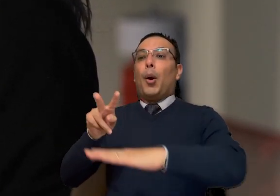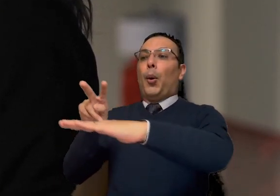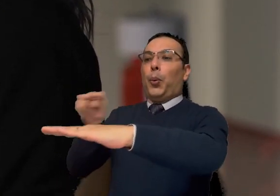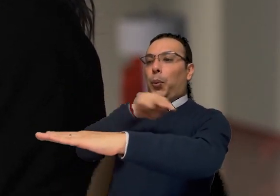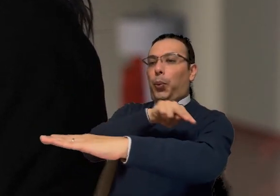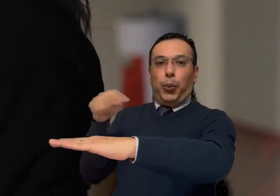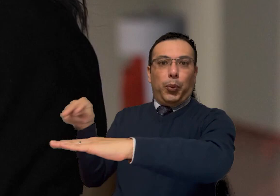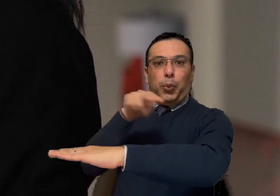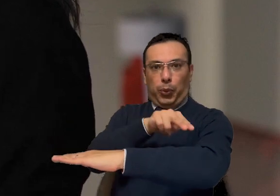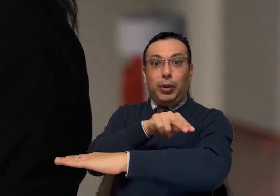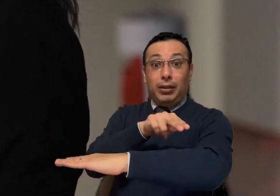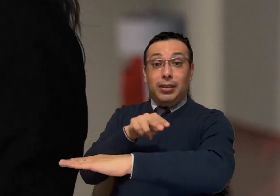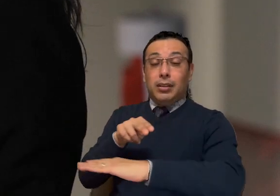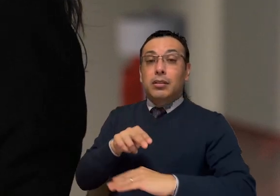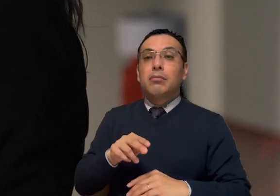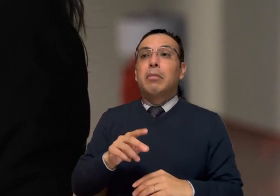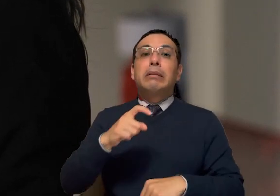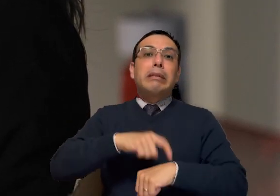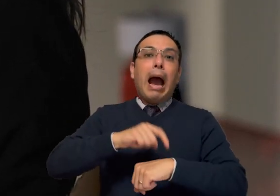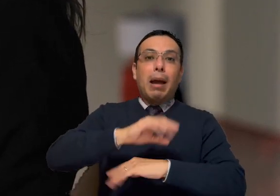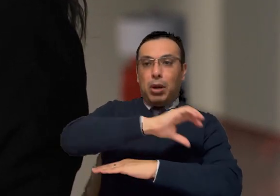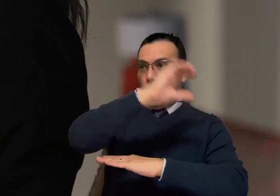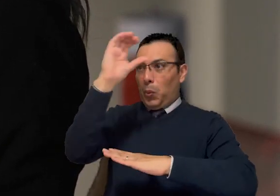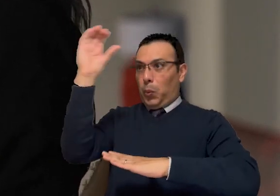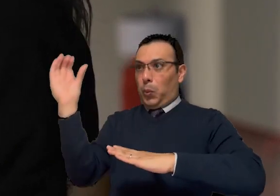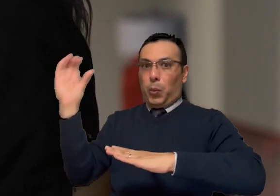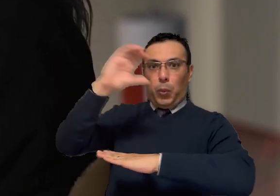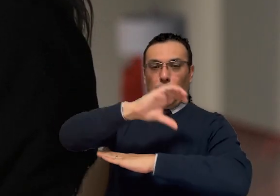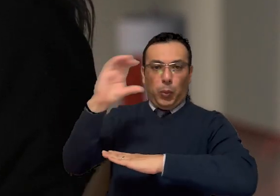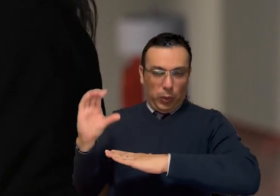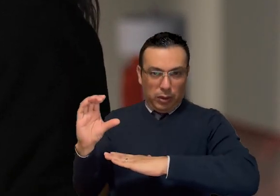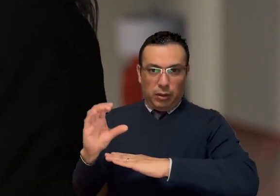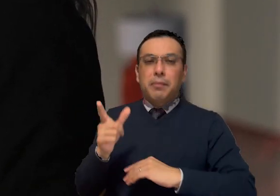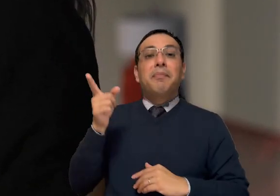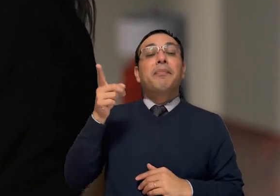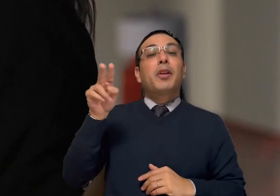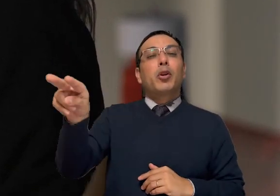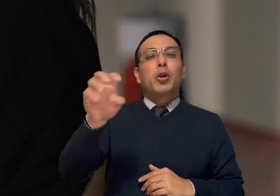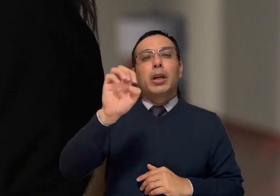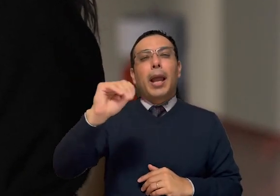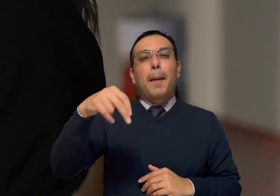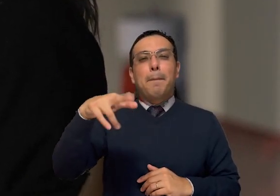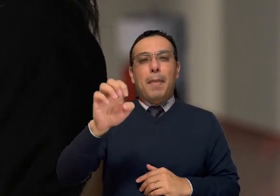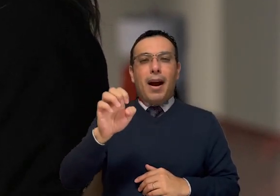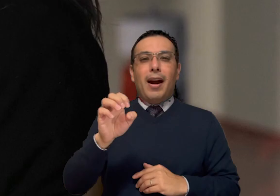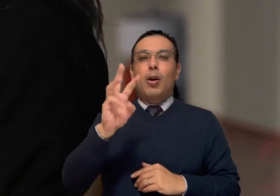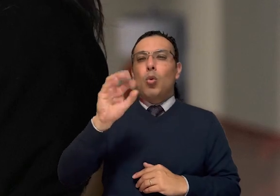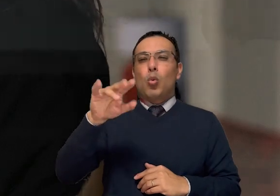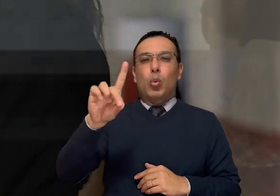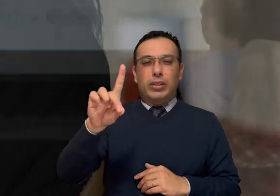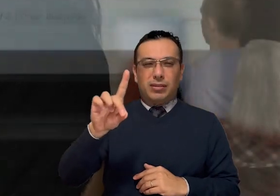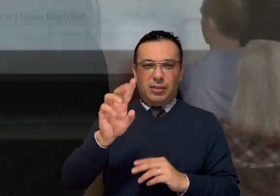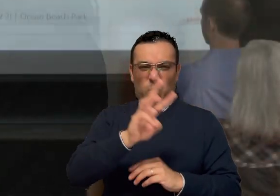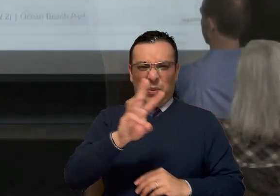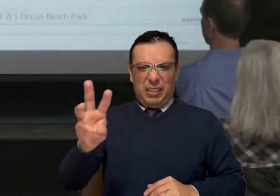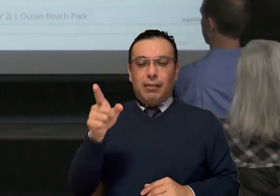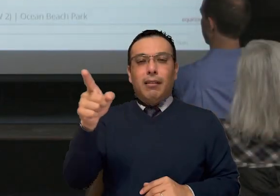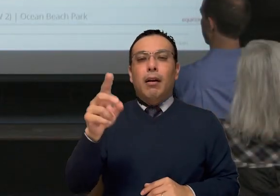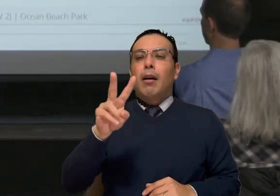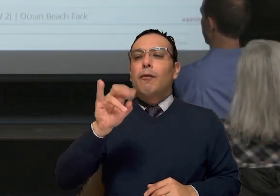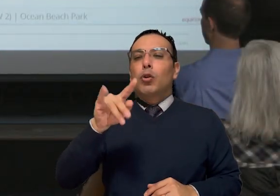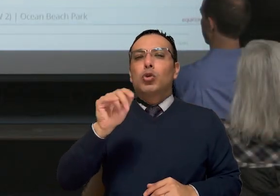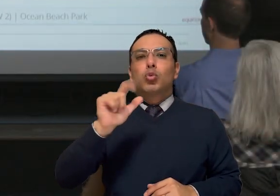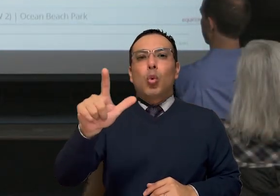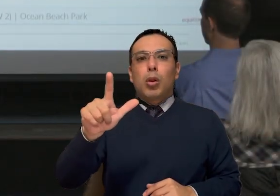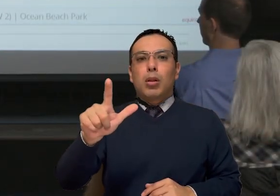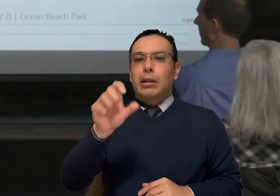and throughout different times of the day. It is on the Empire Wind website in the virtual simulation hall. So I do encourage